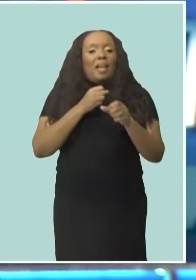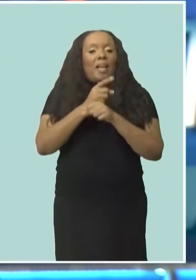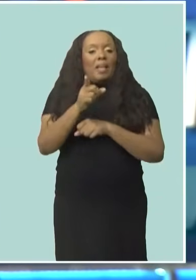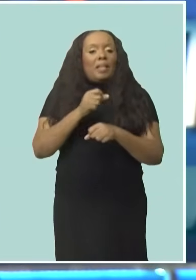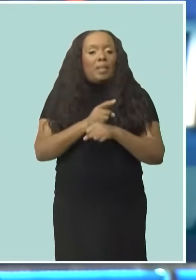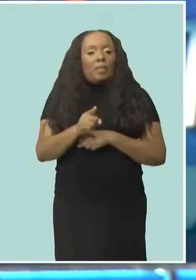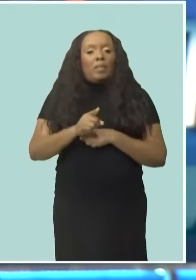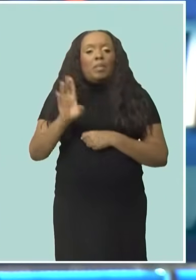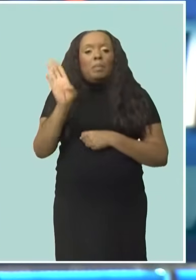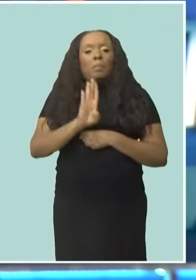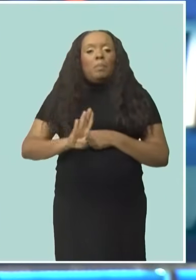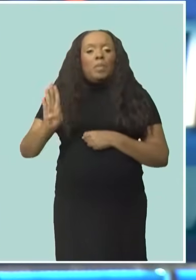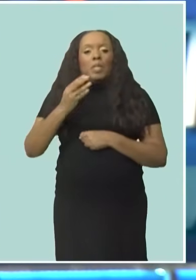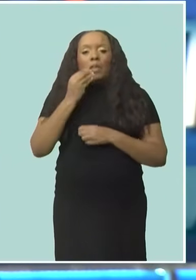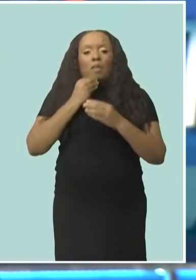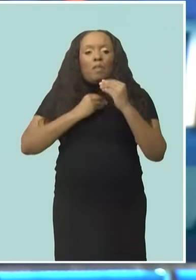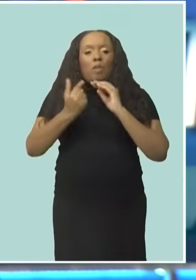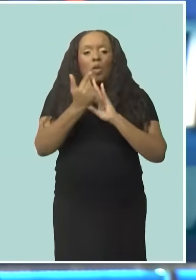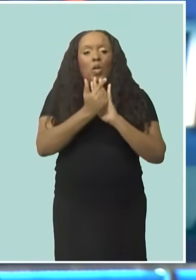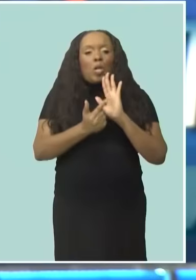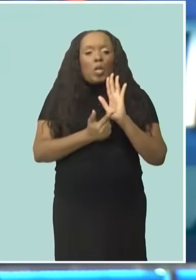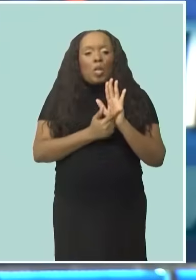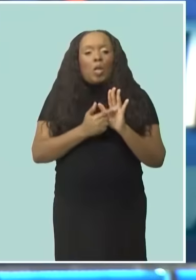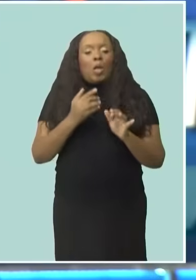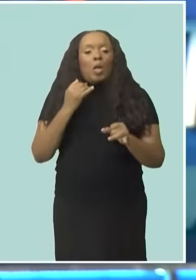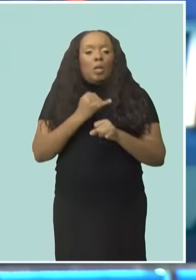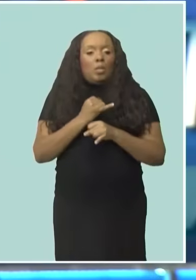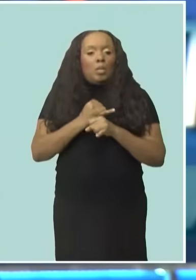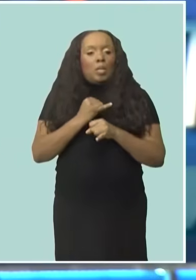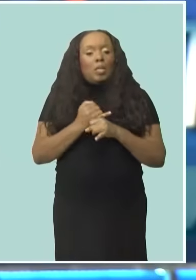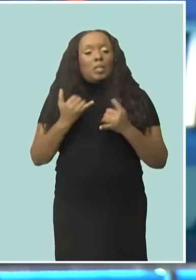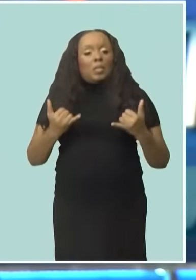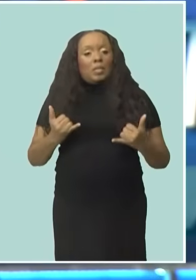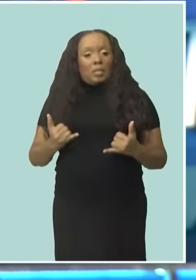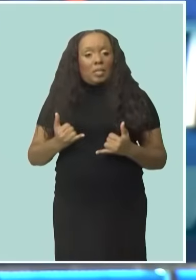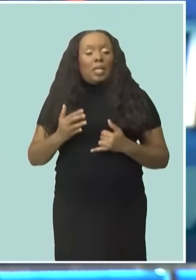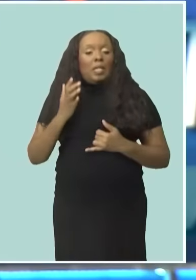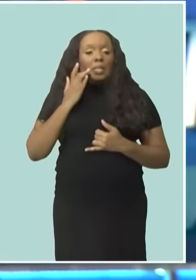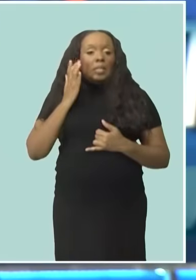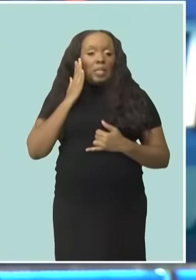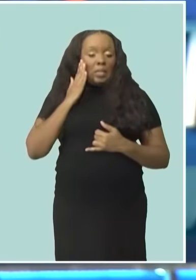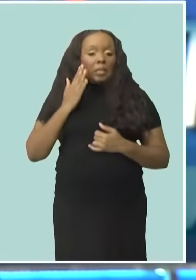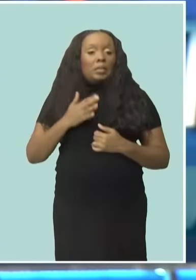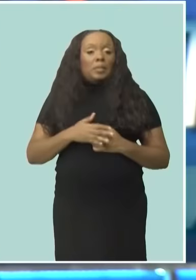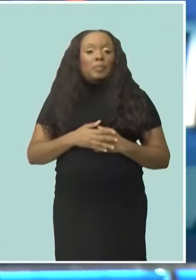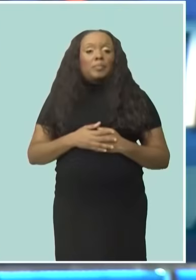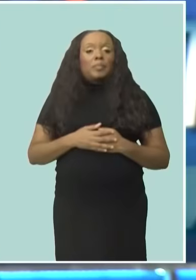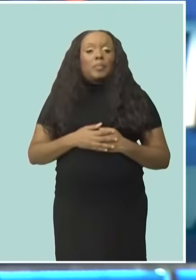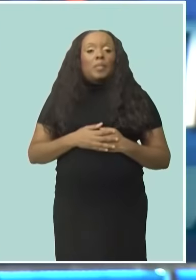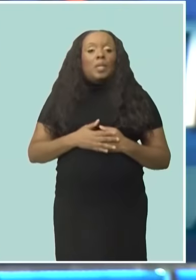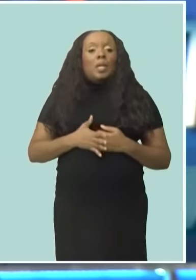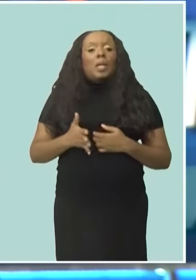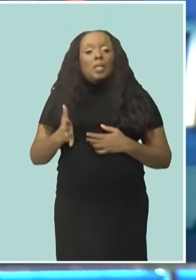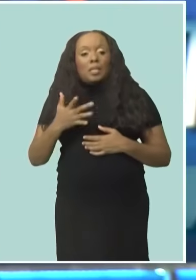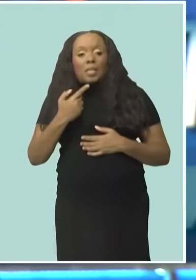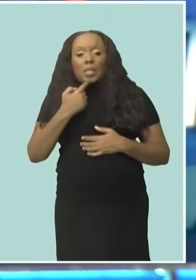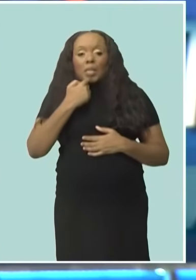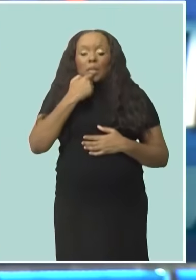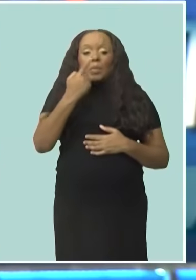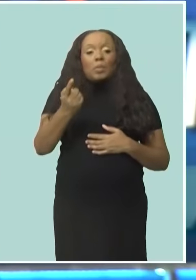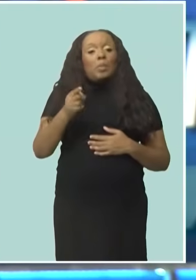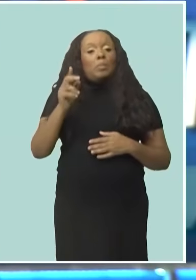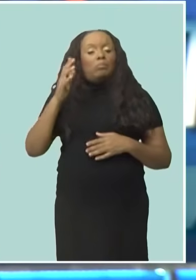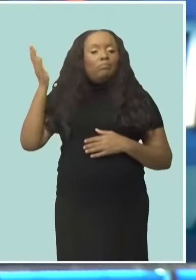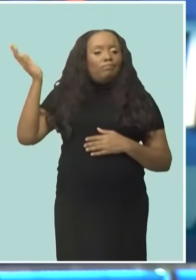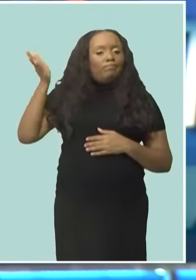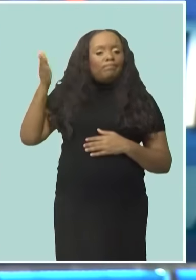Food Law and Industry Conference at the Courtyard Marriott Resort today. Deputizing for Minister of Agriculture, Food and